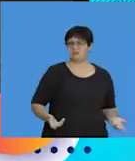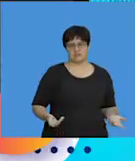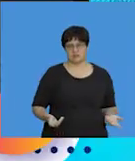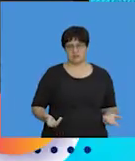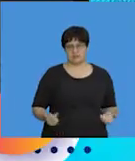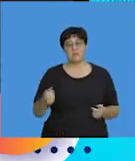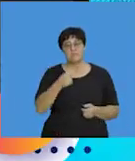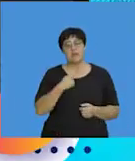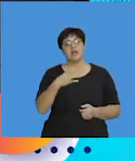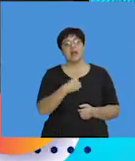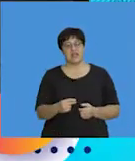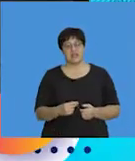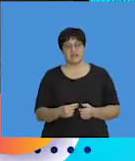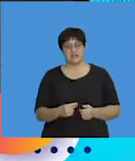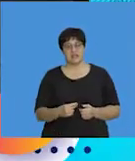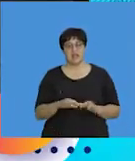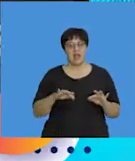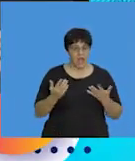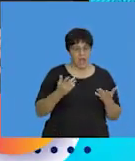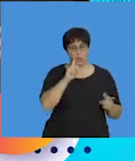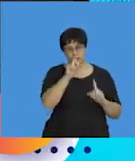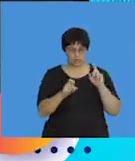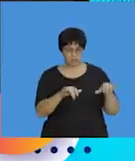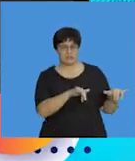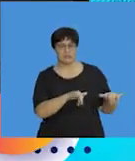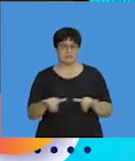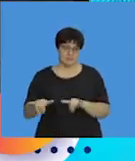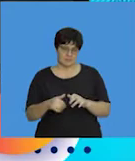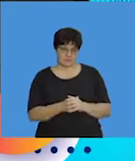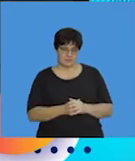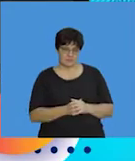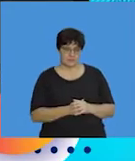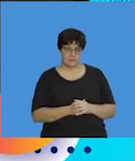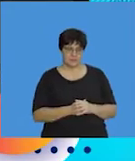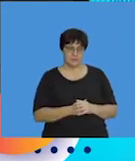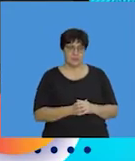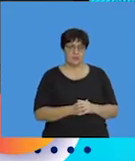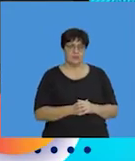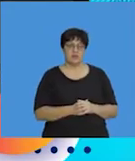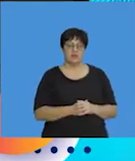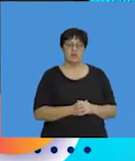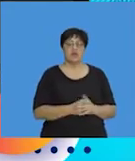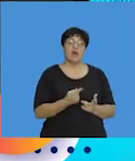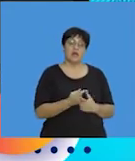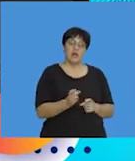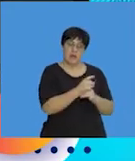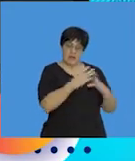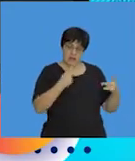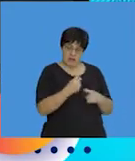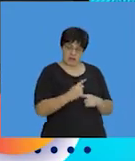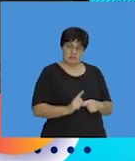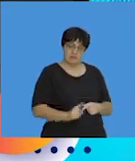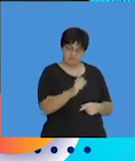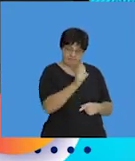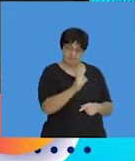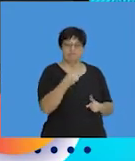I like to keep the way I do my questions all the same, so I always take the original direction